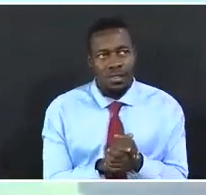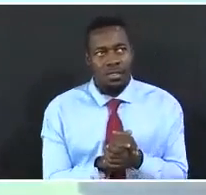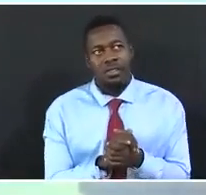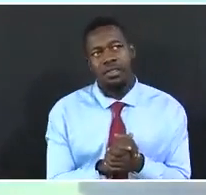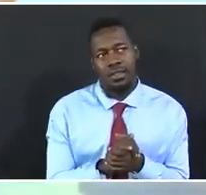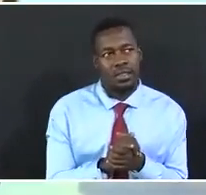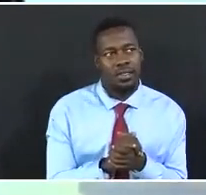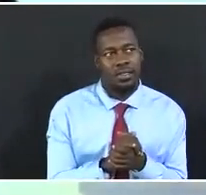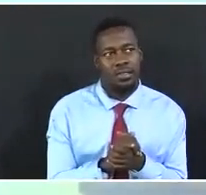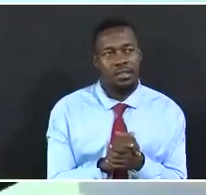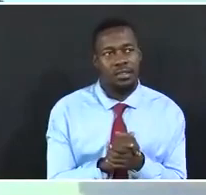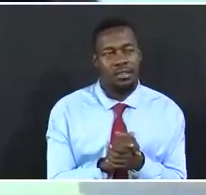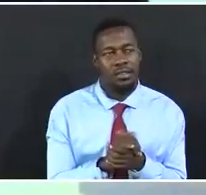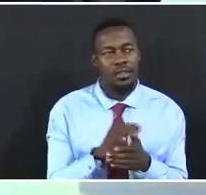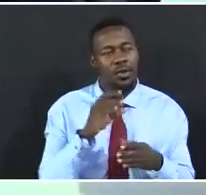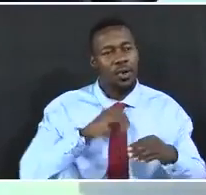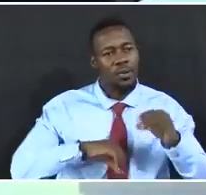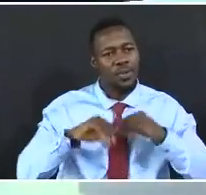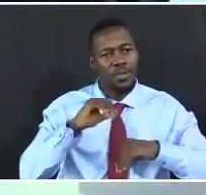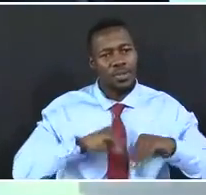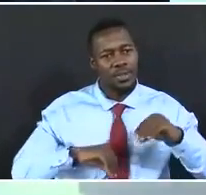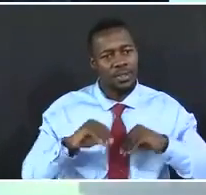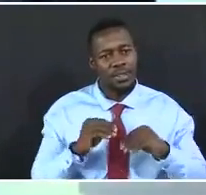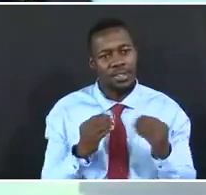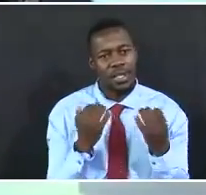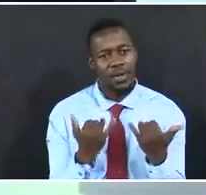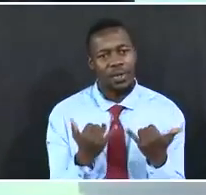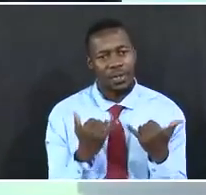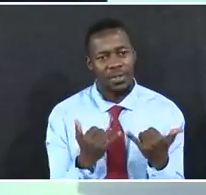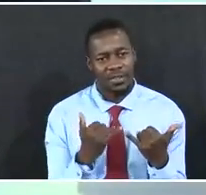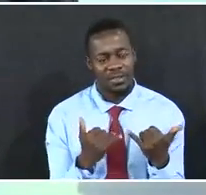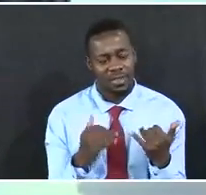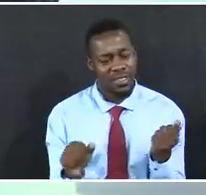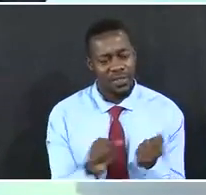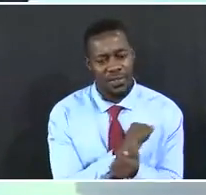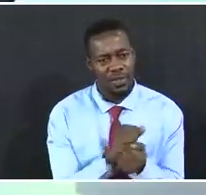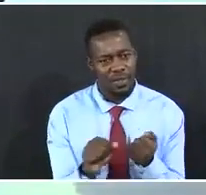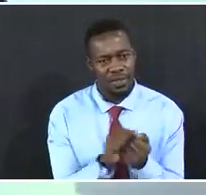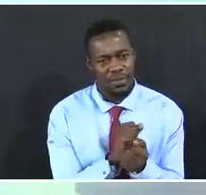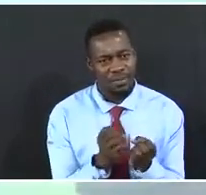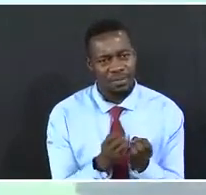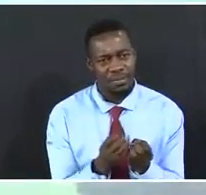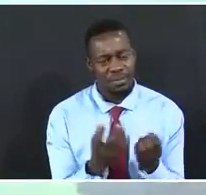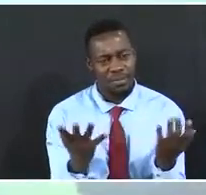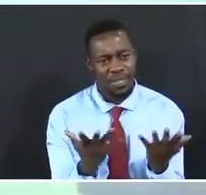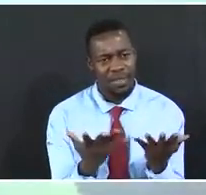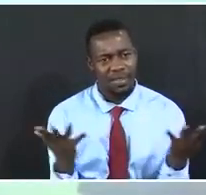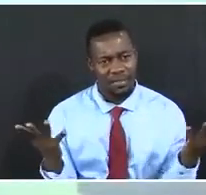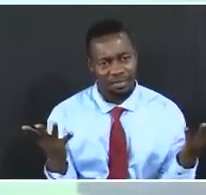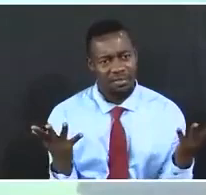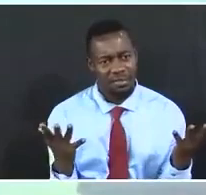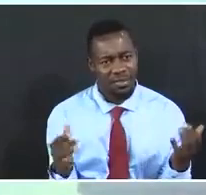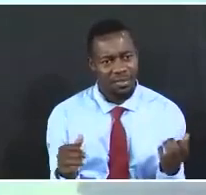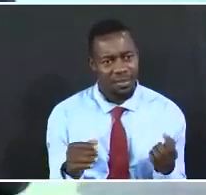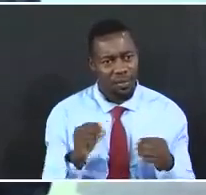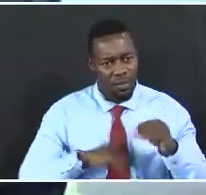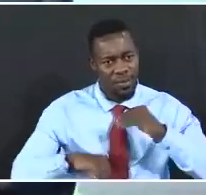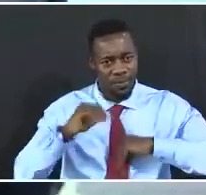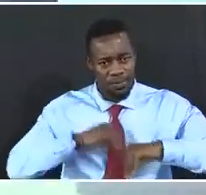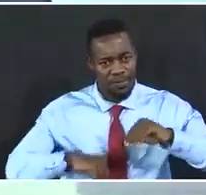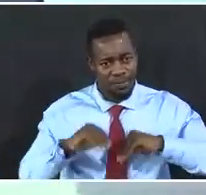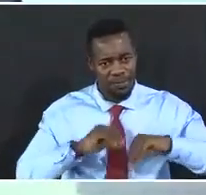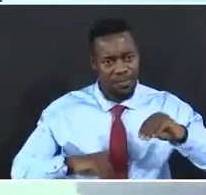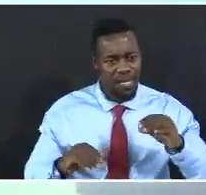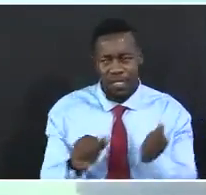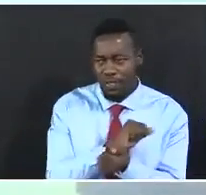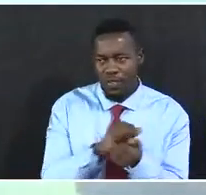word corruption has been mentioned more than 3 times. In my class, I think it was mentioned. And also during the prayer session, I had it. But